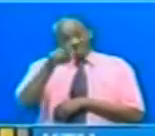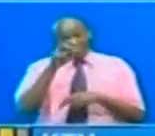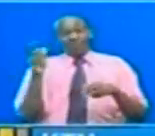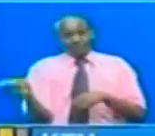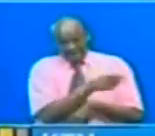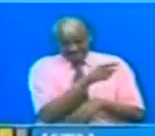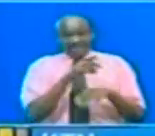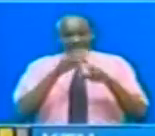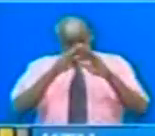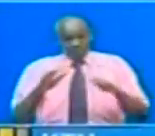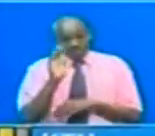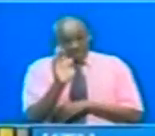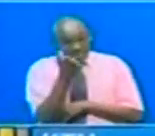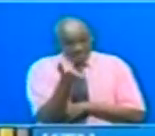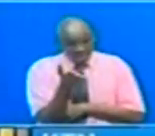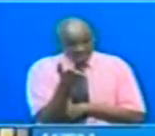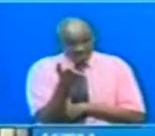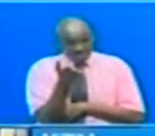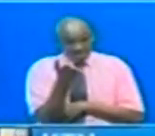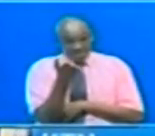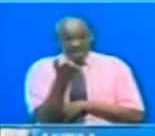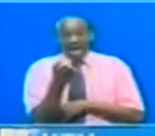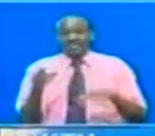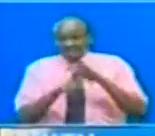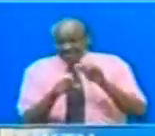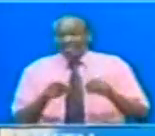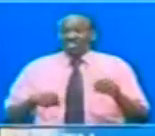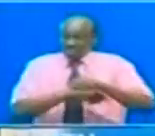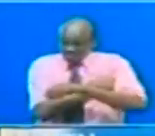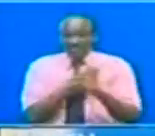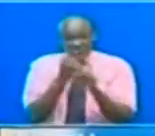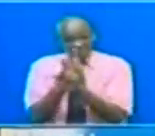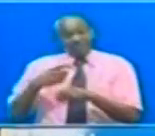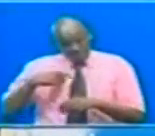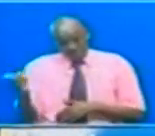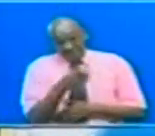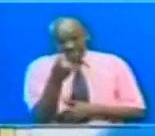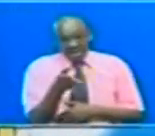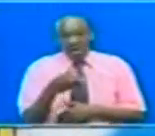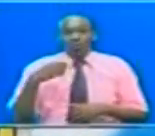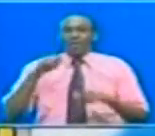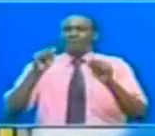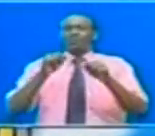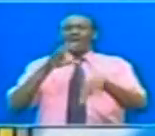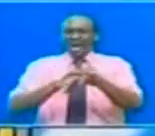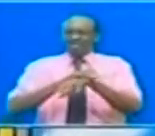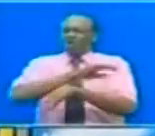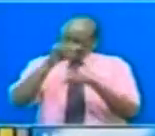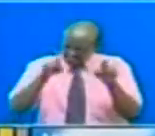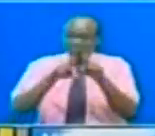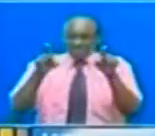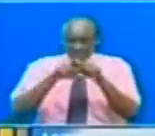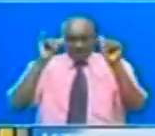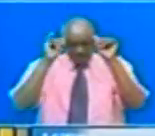And that particular location, the leaders, the assistant chief, the chief, we will get the equal number of cattle from